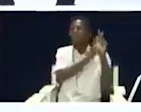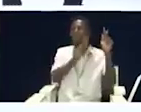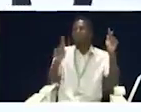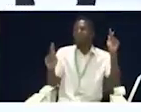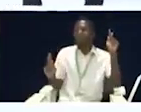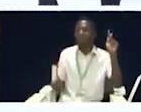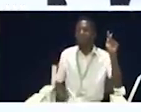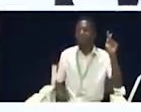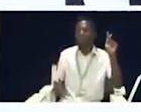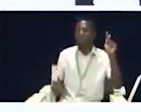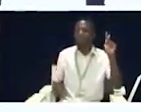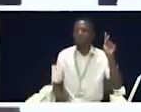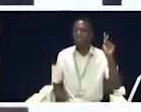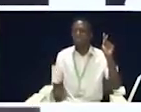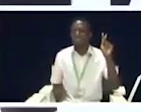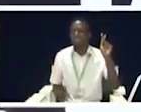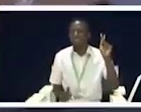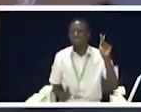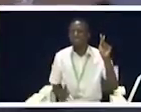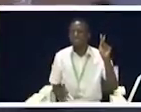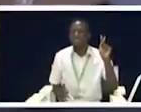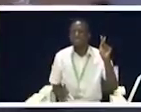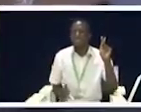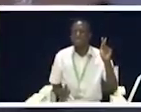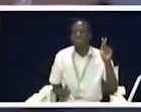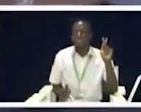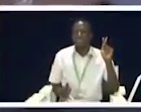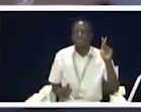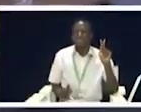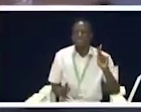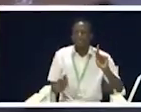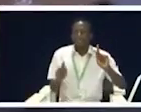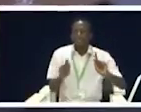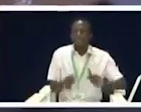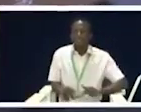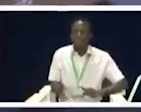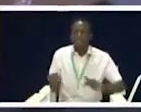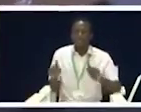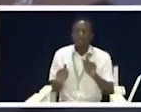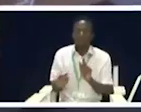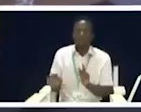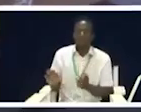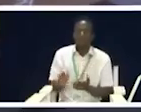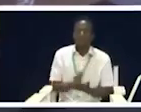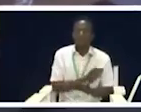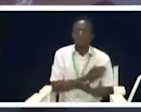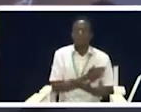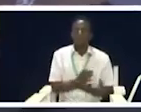Aya ba.